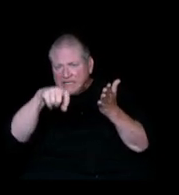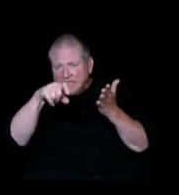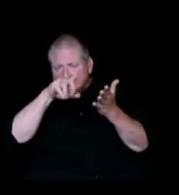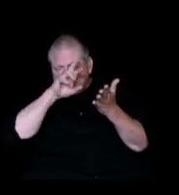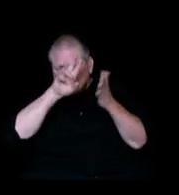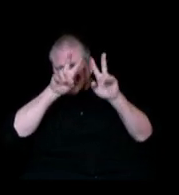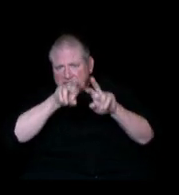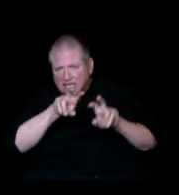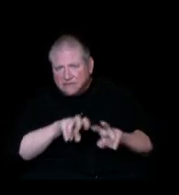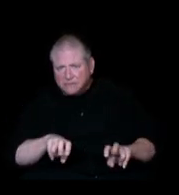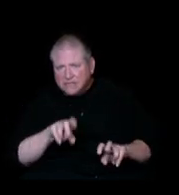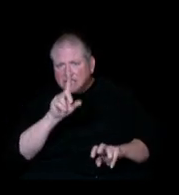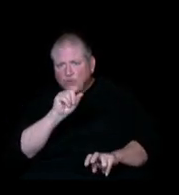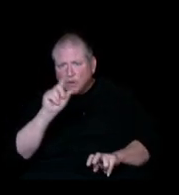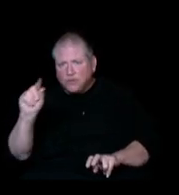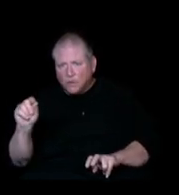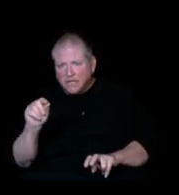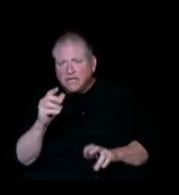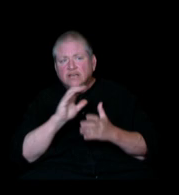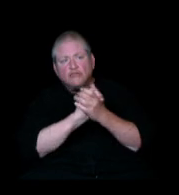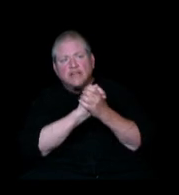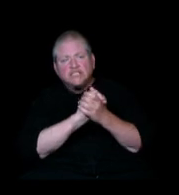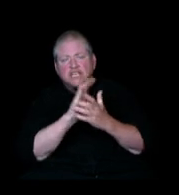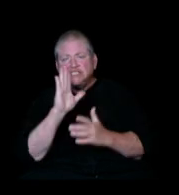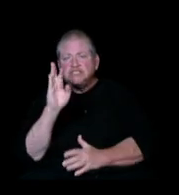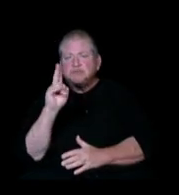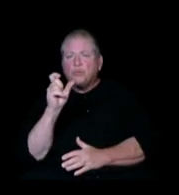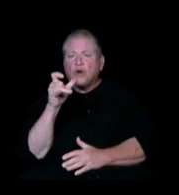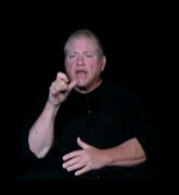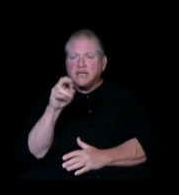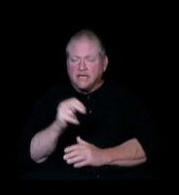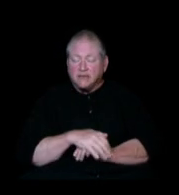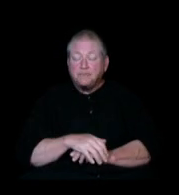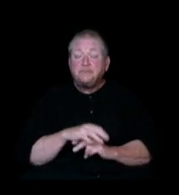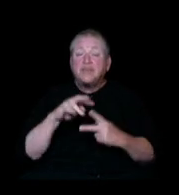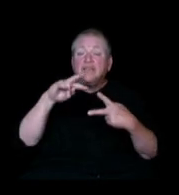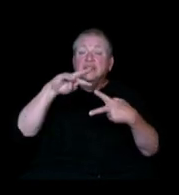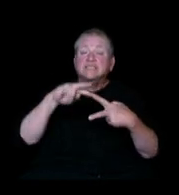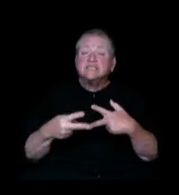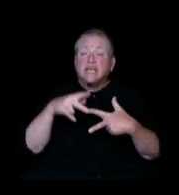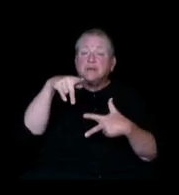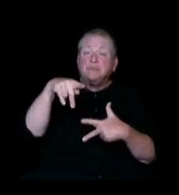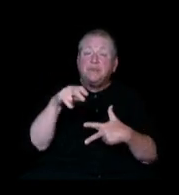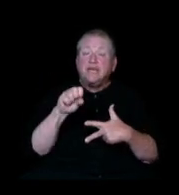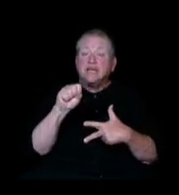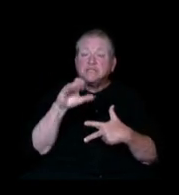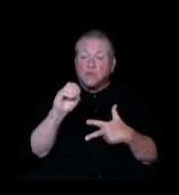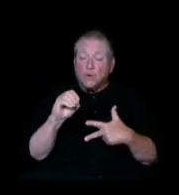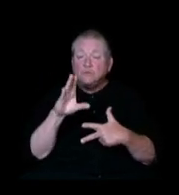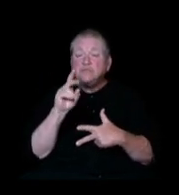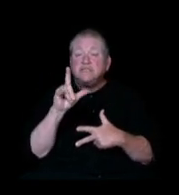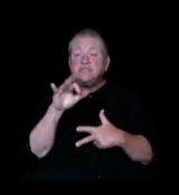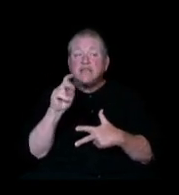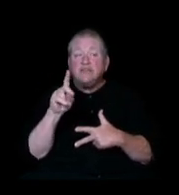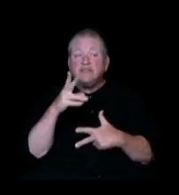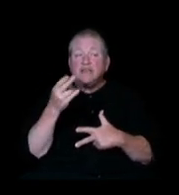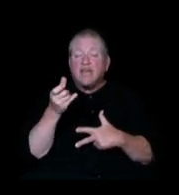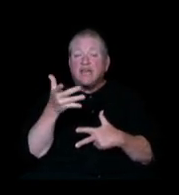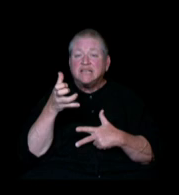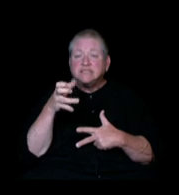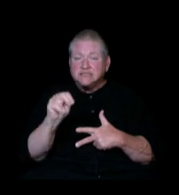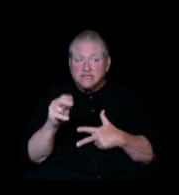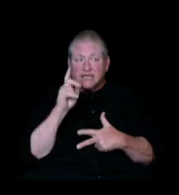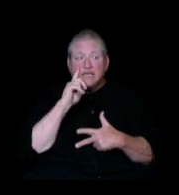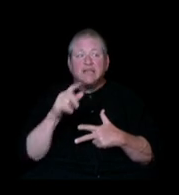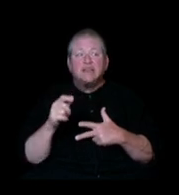of 2020. Congratulations, Brandon. The second PSO Award of Excellence goes to David Hansen, the